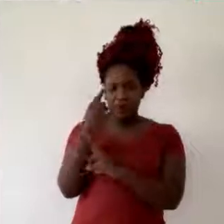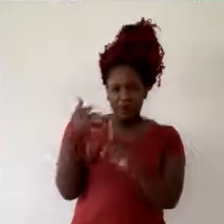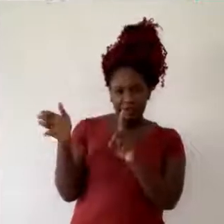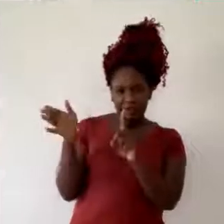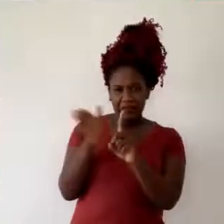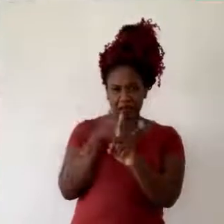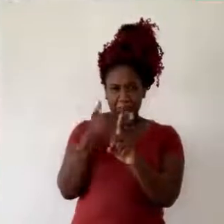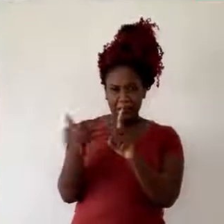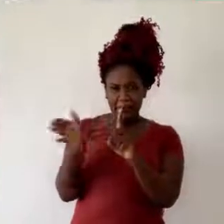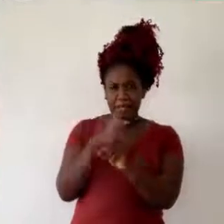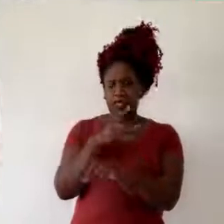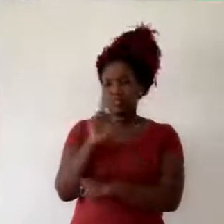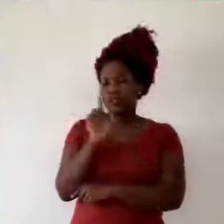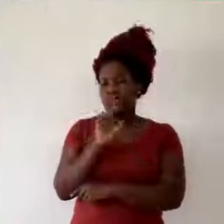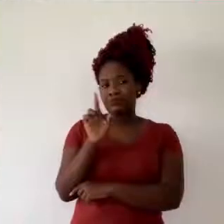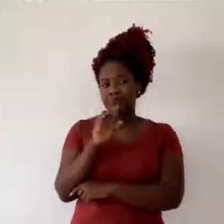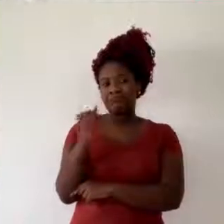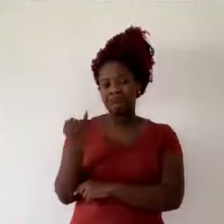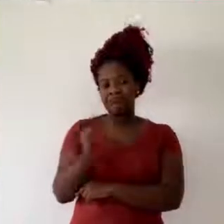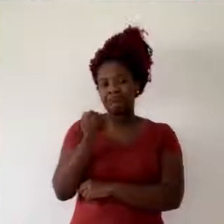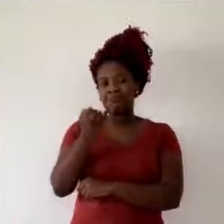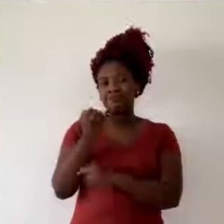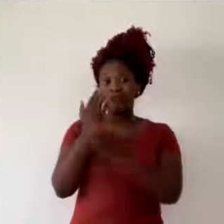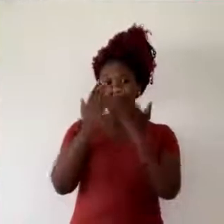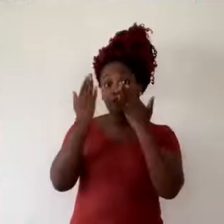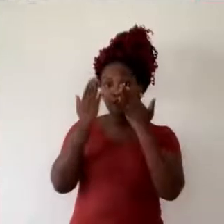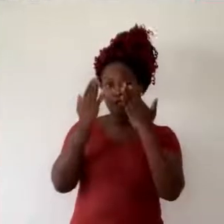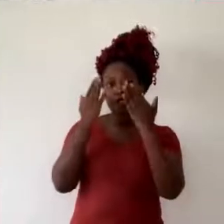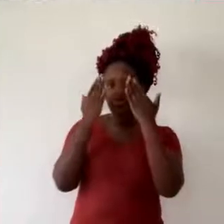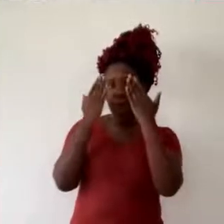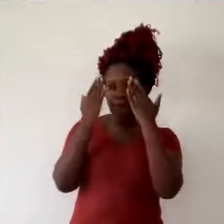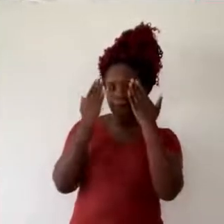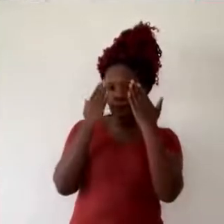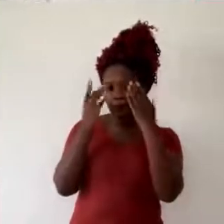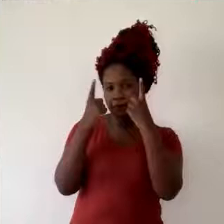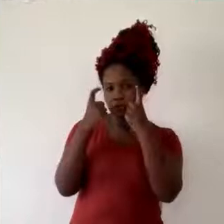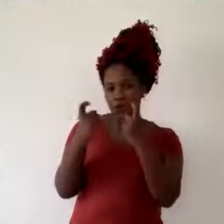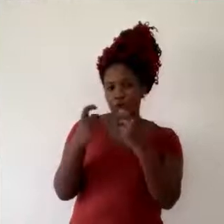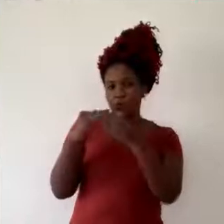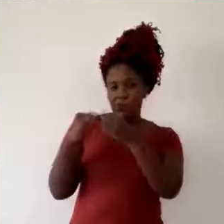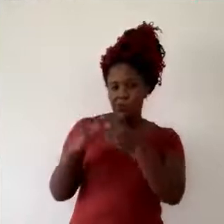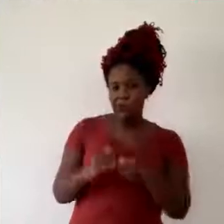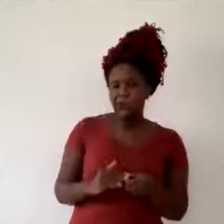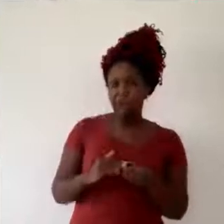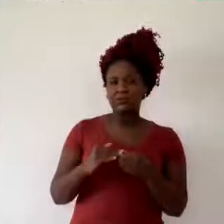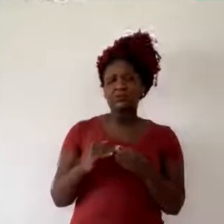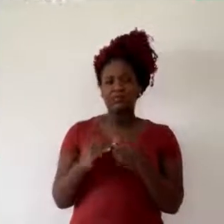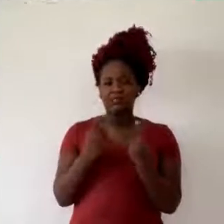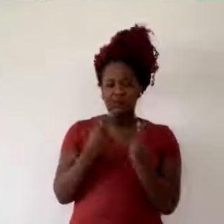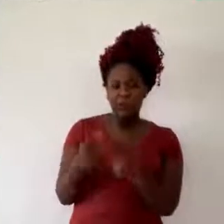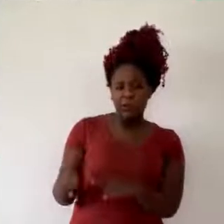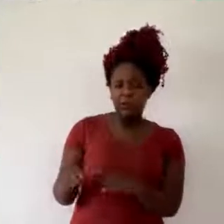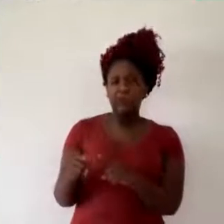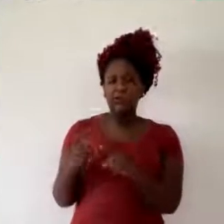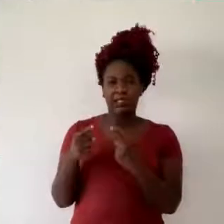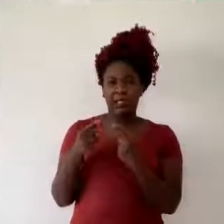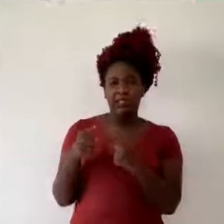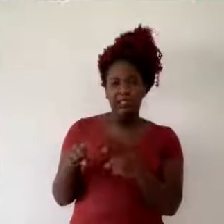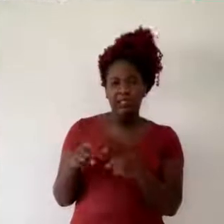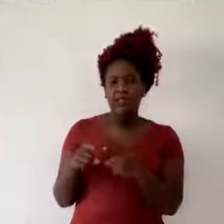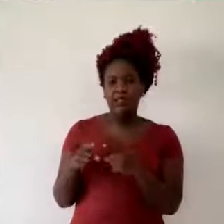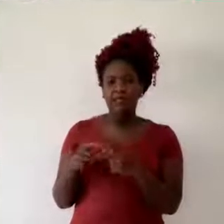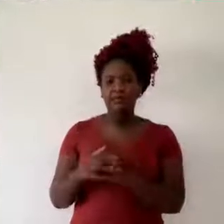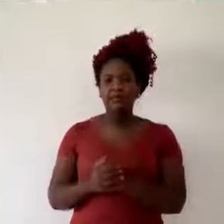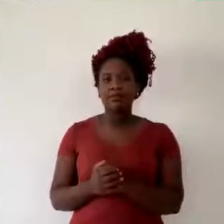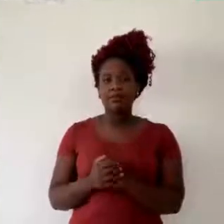is not only physical violence. Psychological violence is the violence that humiliates it. It's in which we are